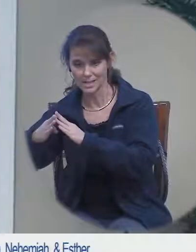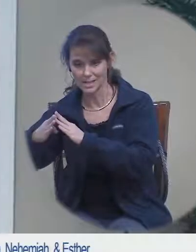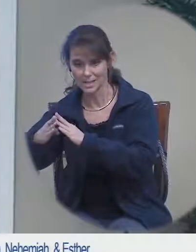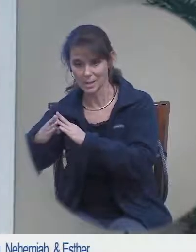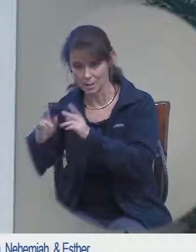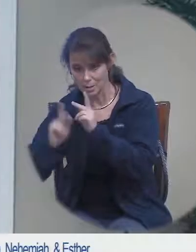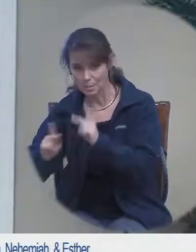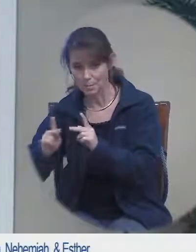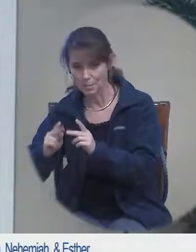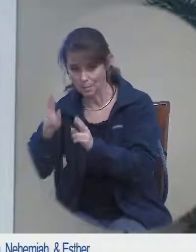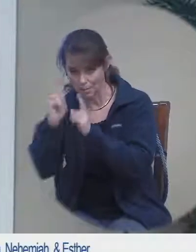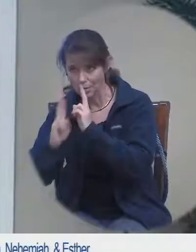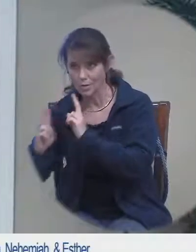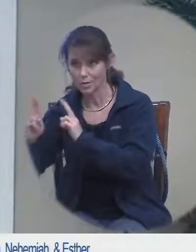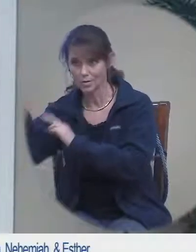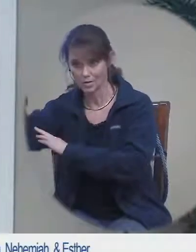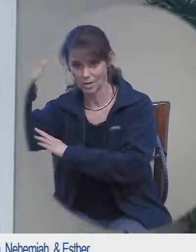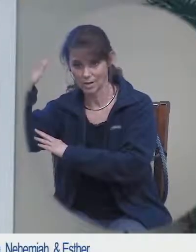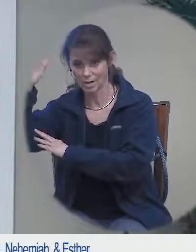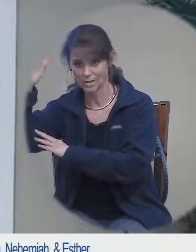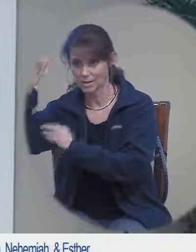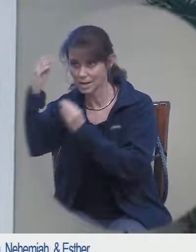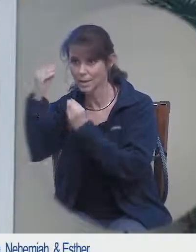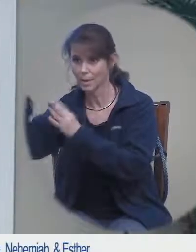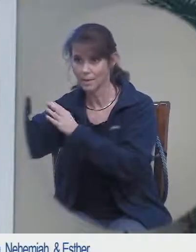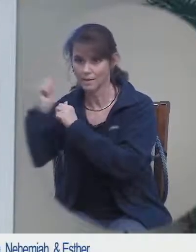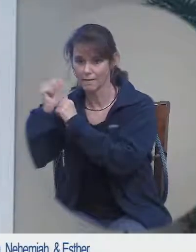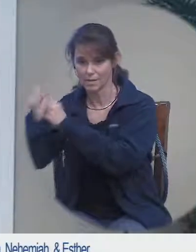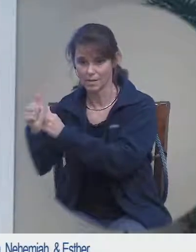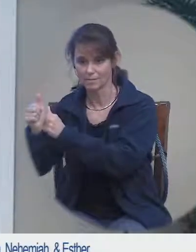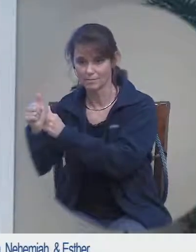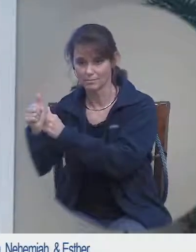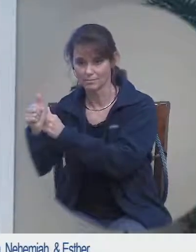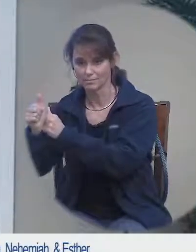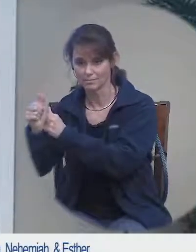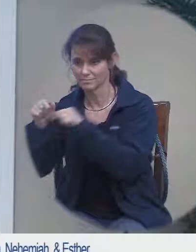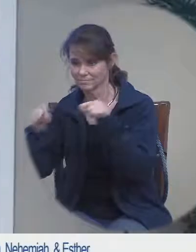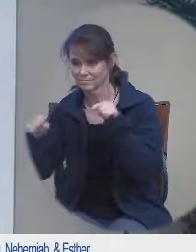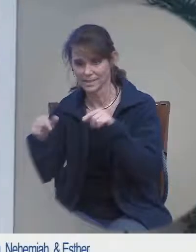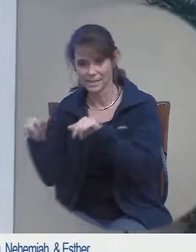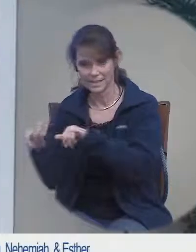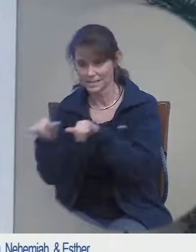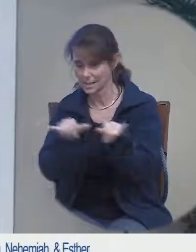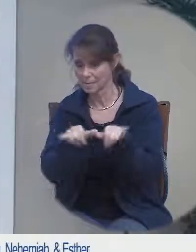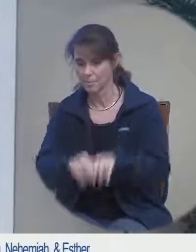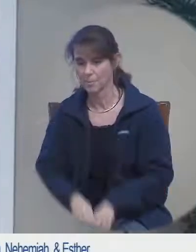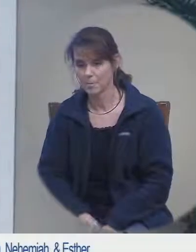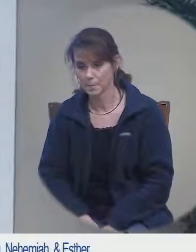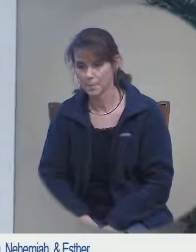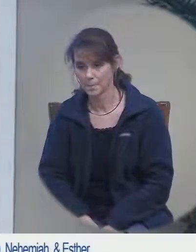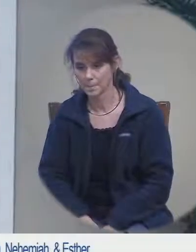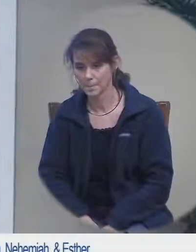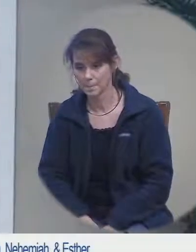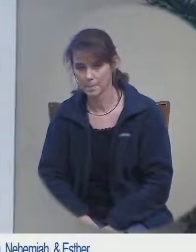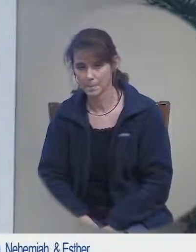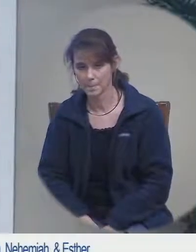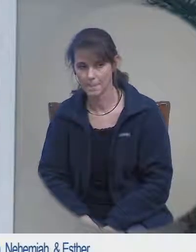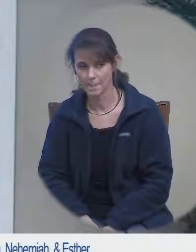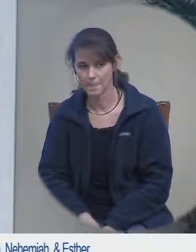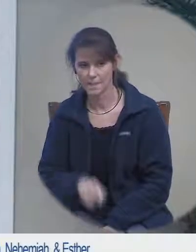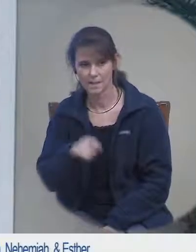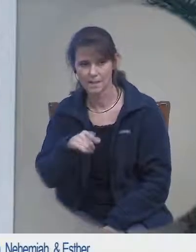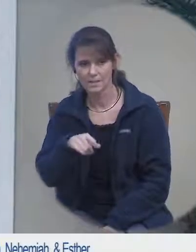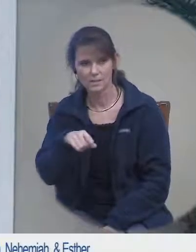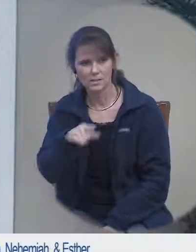wants them to do. So that's really this section. Anything stood out to you all in this text that you all would like to bring